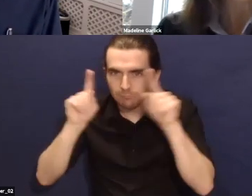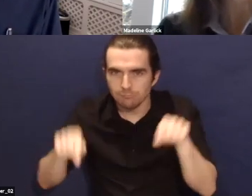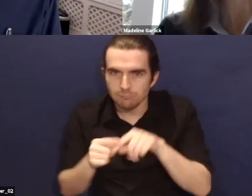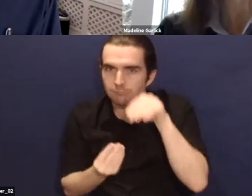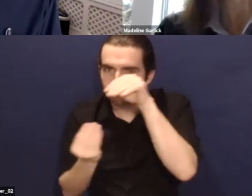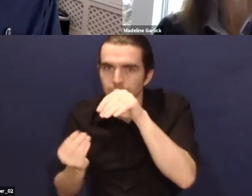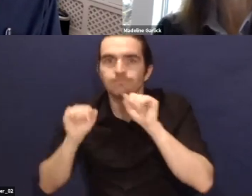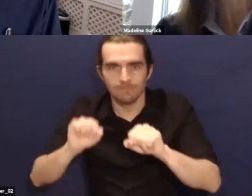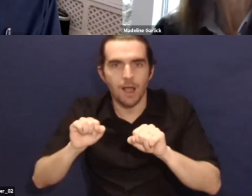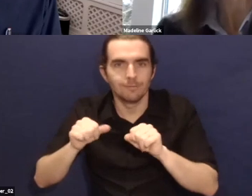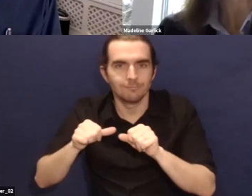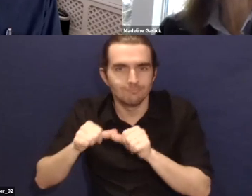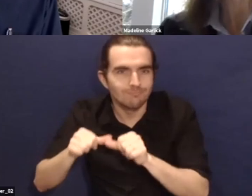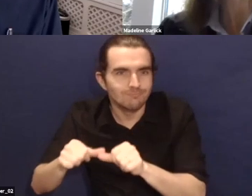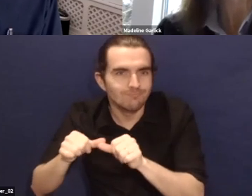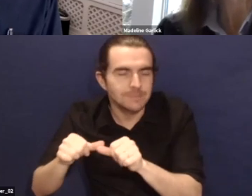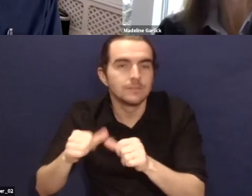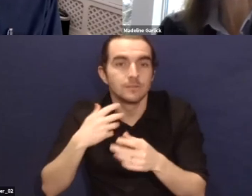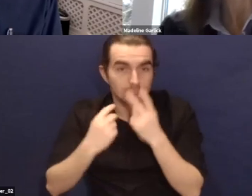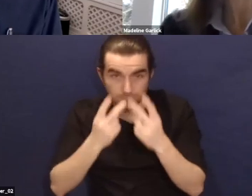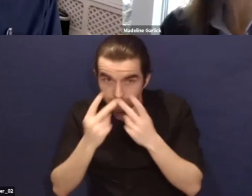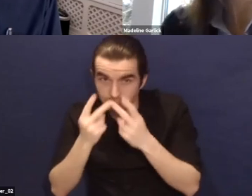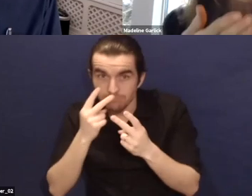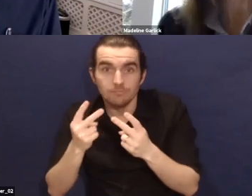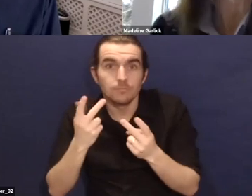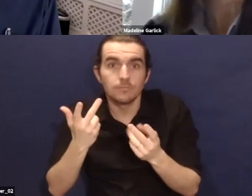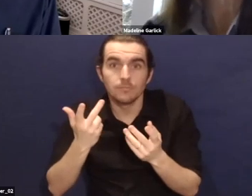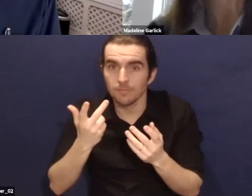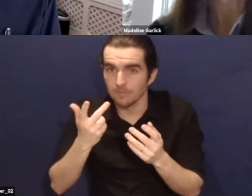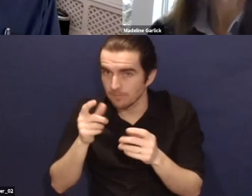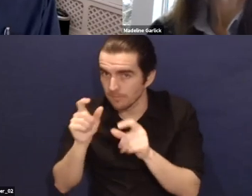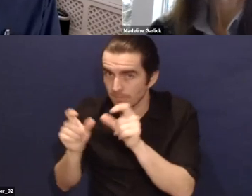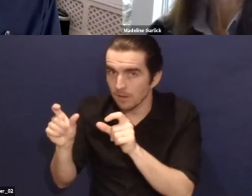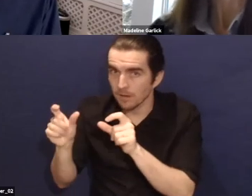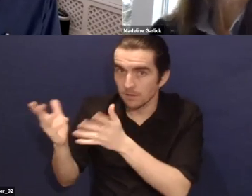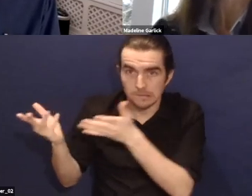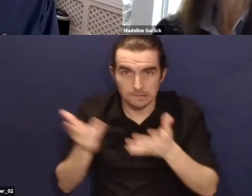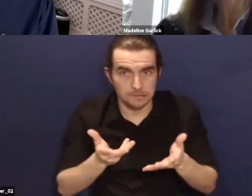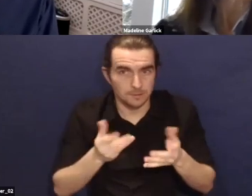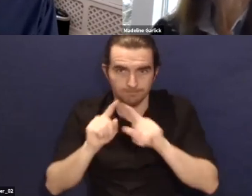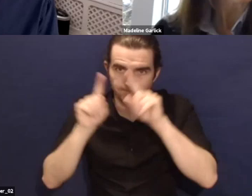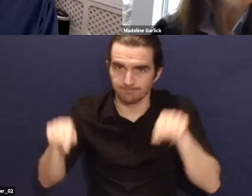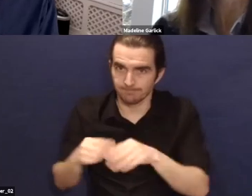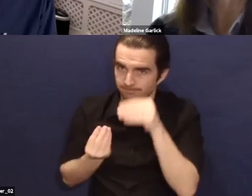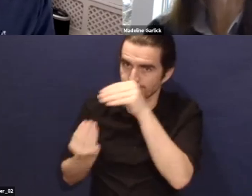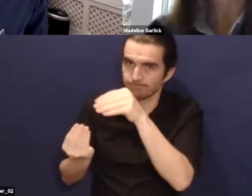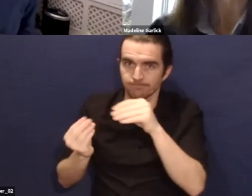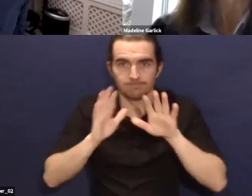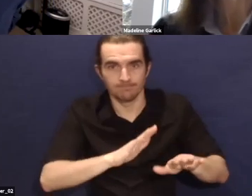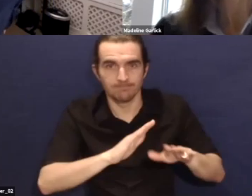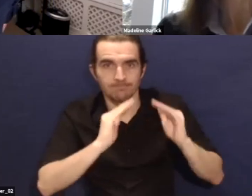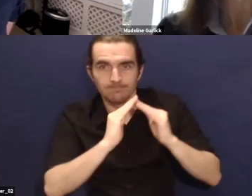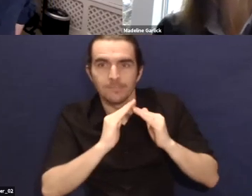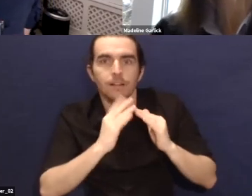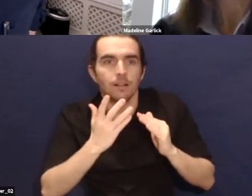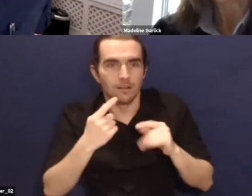risk of expulsion and have been able to enjoy a legal status, which has, as you've mentioned, enabled many of them to take part actively in the public